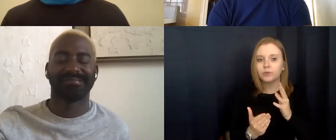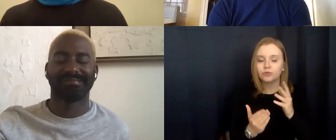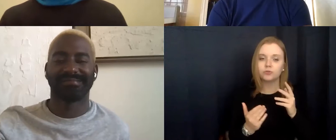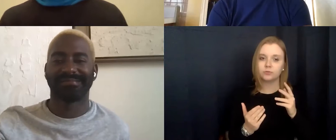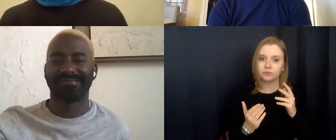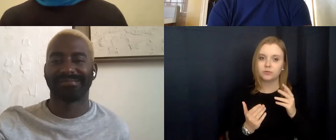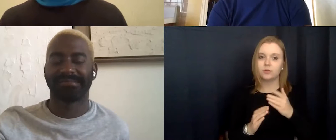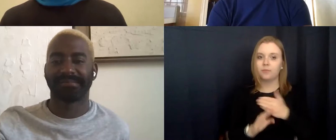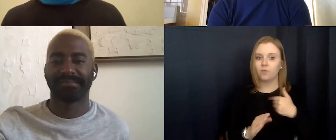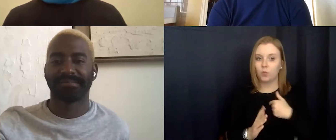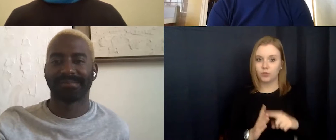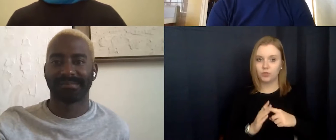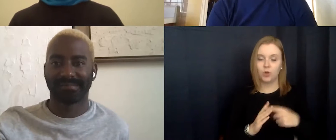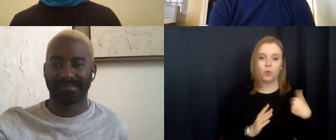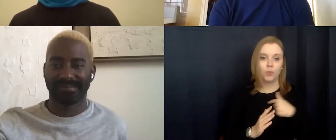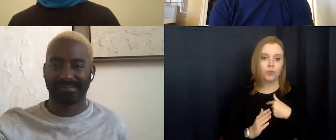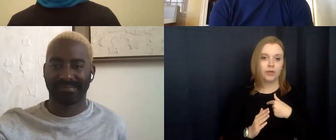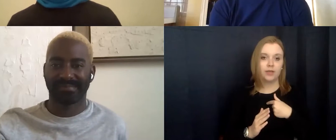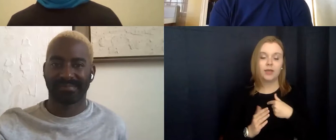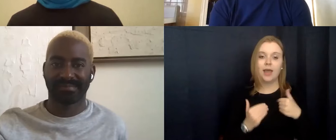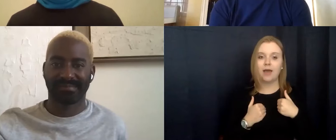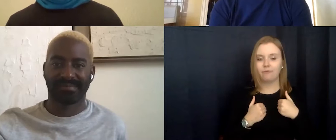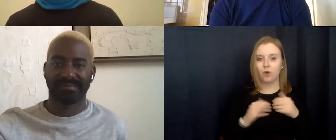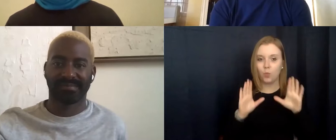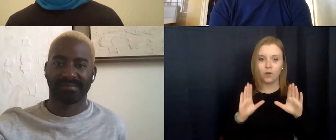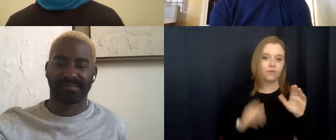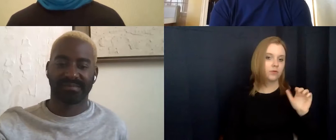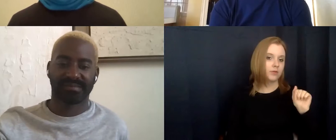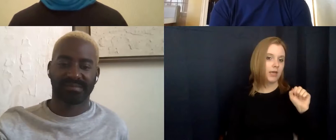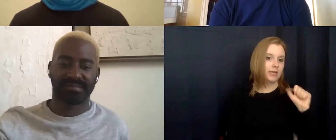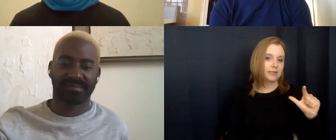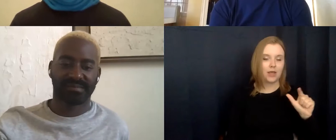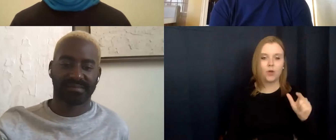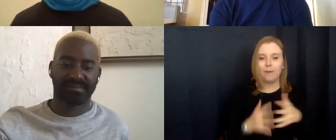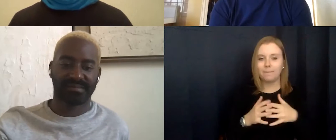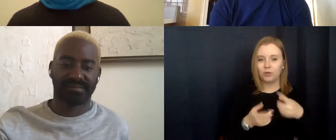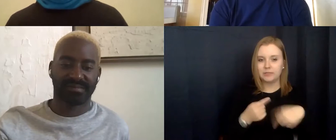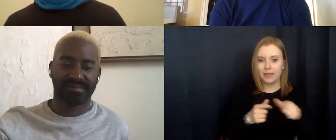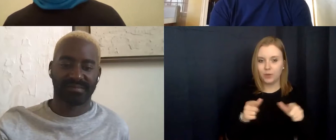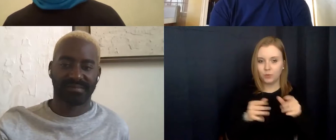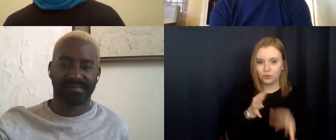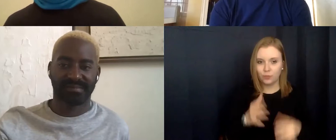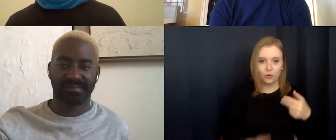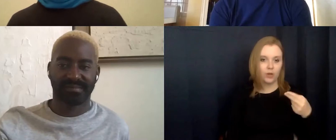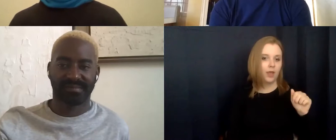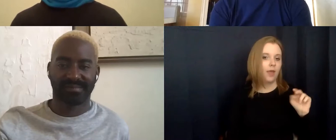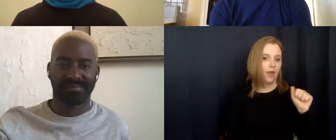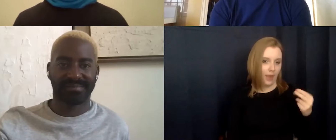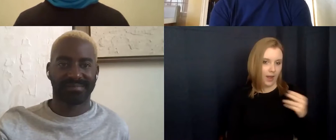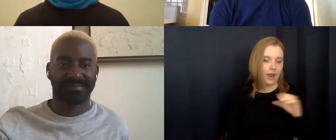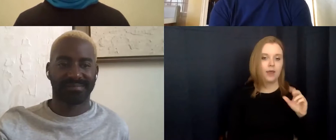We have our wonderful American Sign Language interpreter, Hannah, working, and also